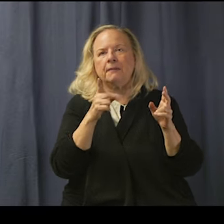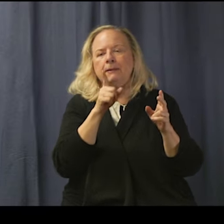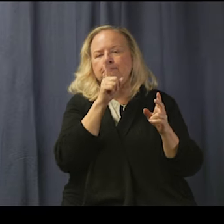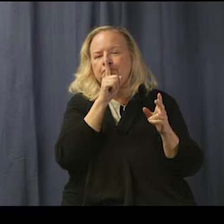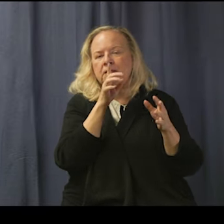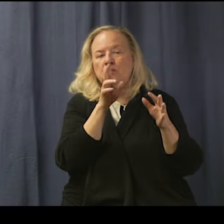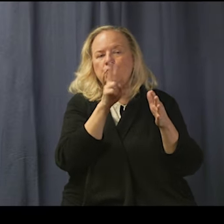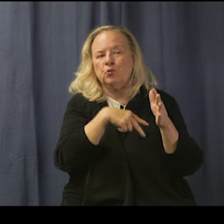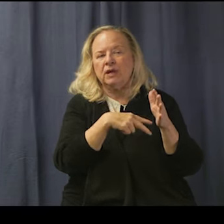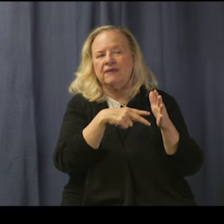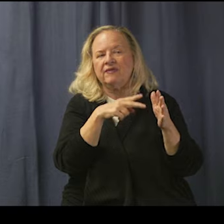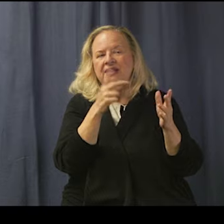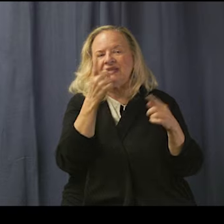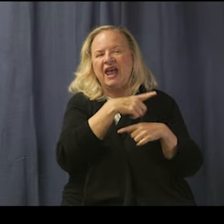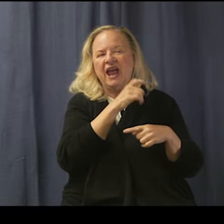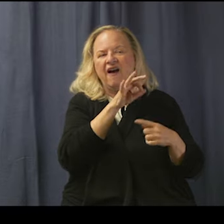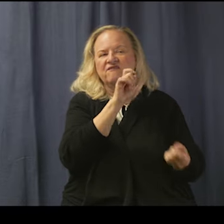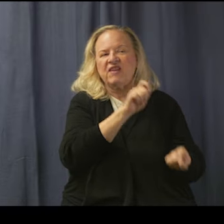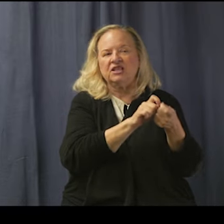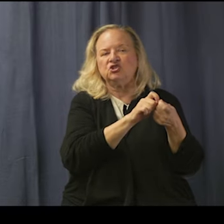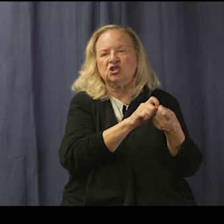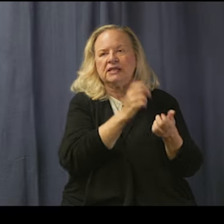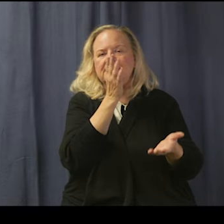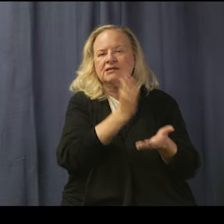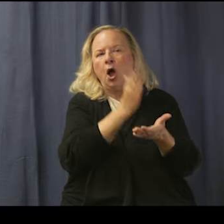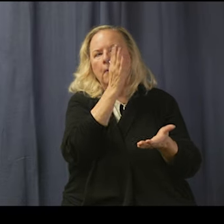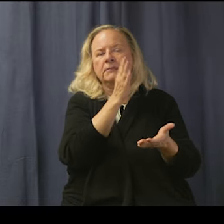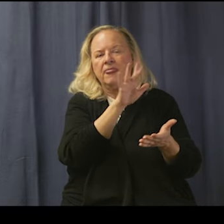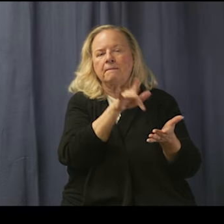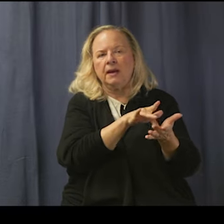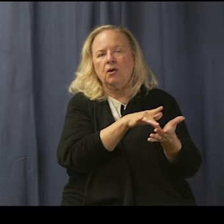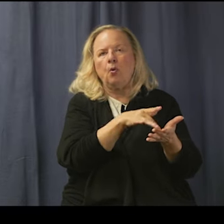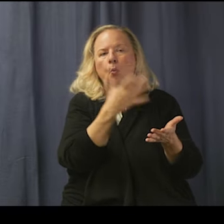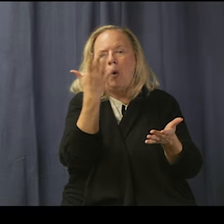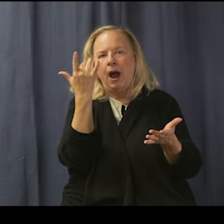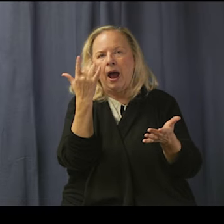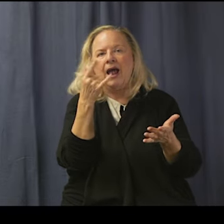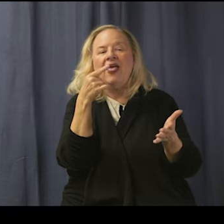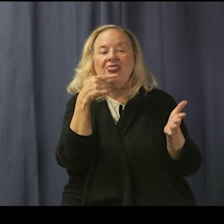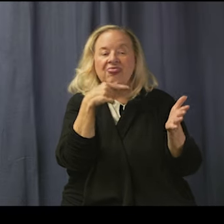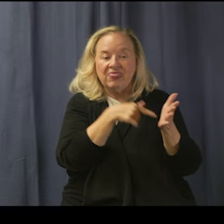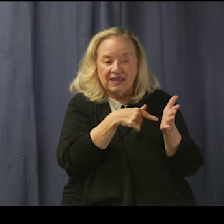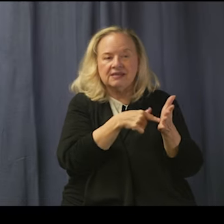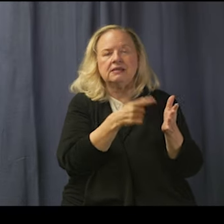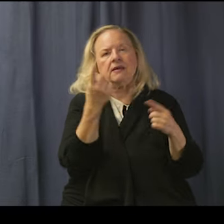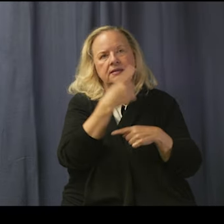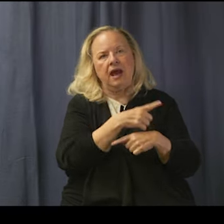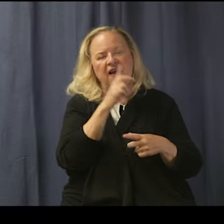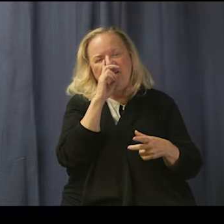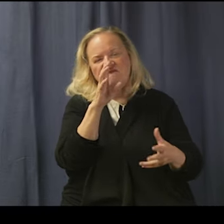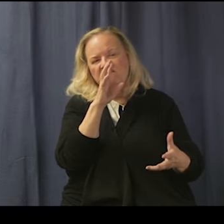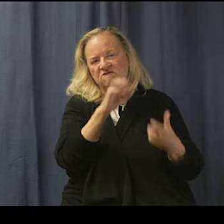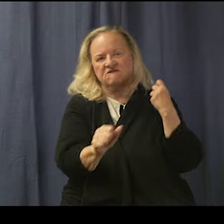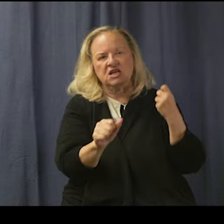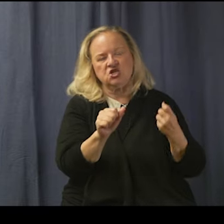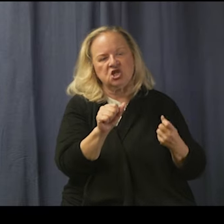he didn't read the day of vengeance. He stopped in the middle of that verse because this is the day of vengeance when